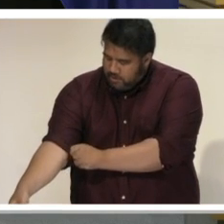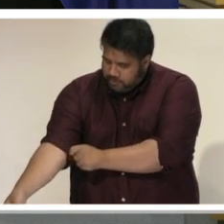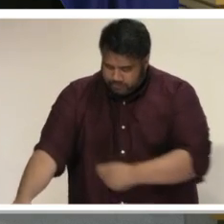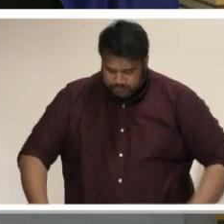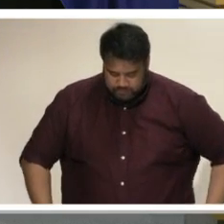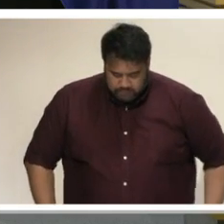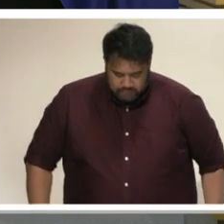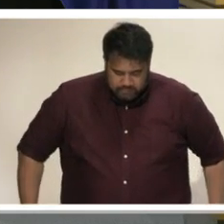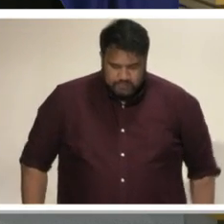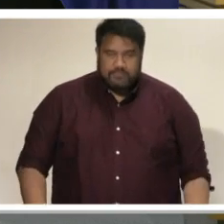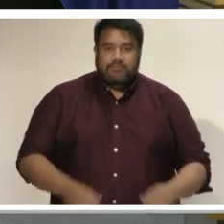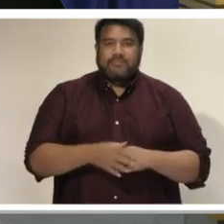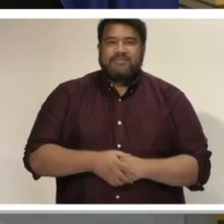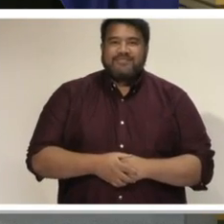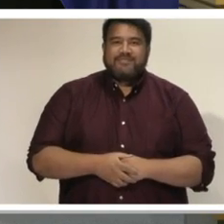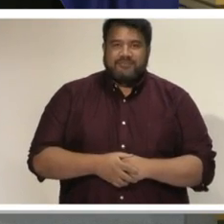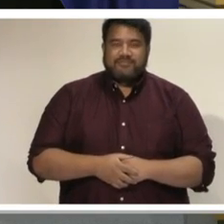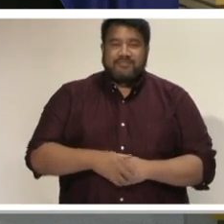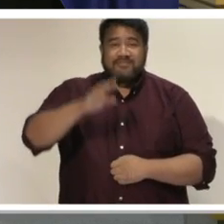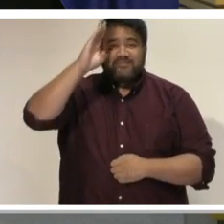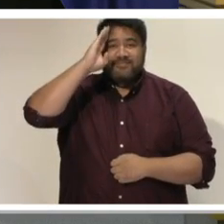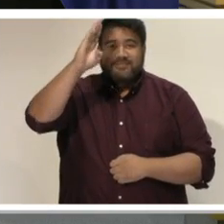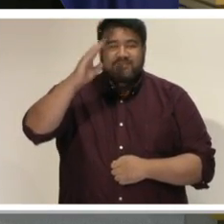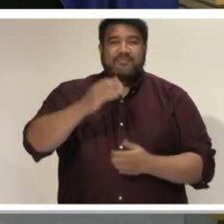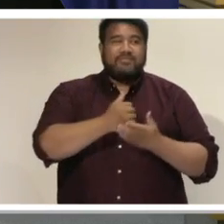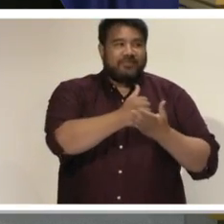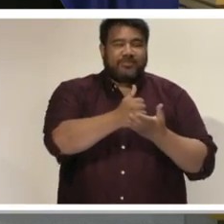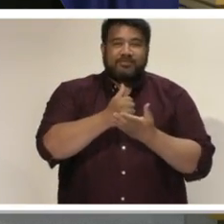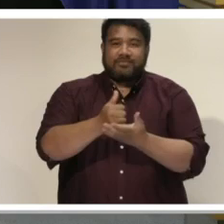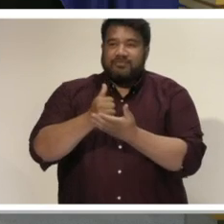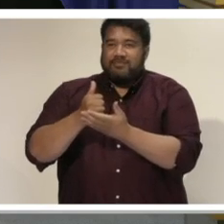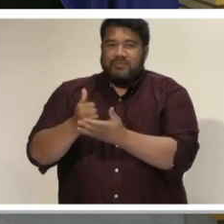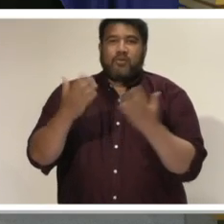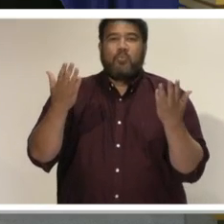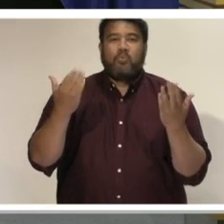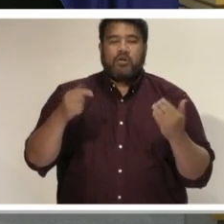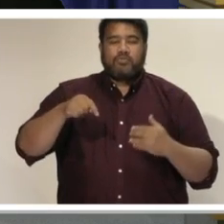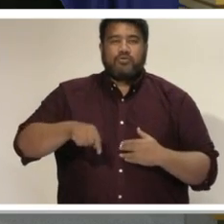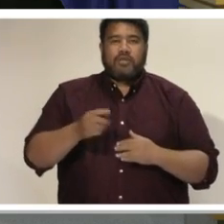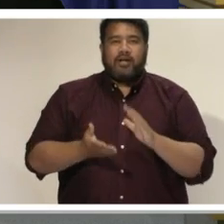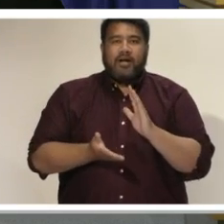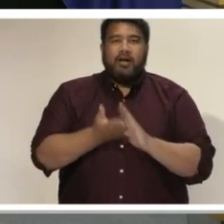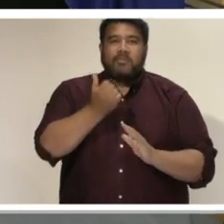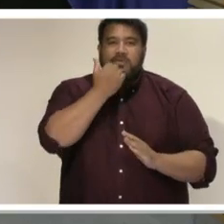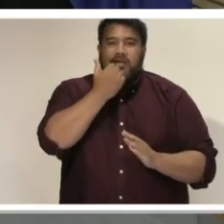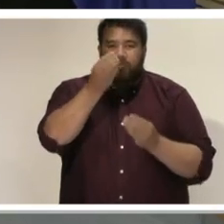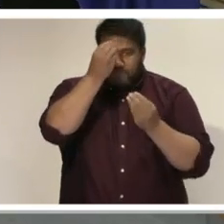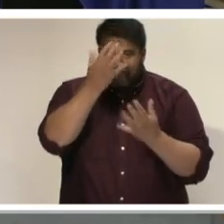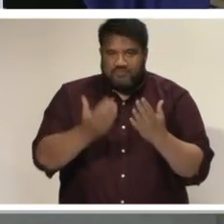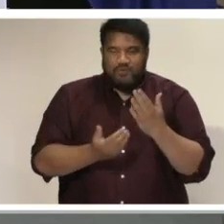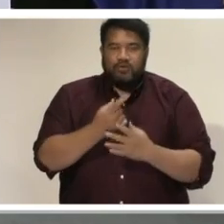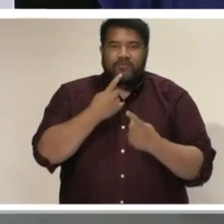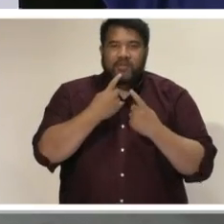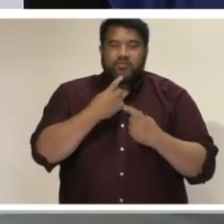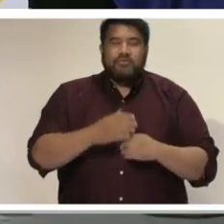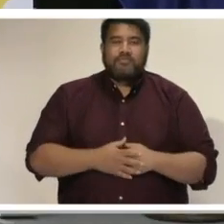Kia ora koutou katoa. Welcome to the update today. Today we have 2 new confirmed cases of